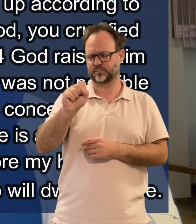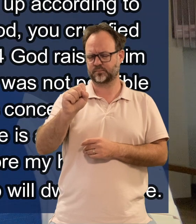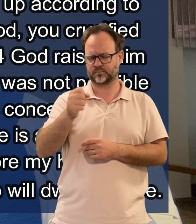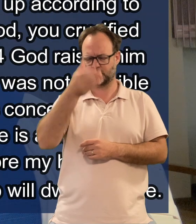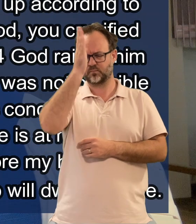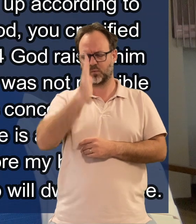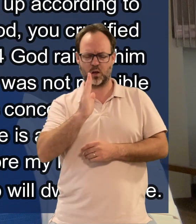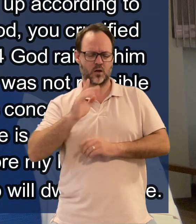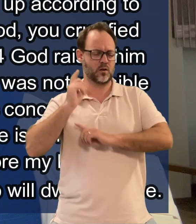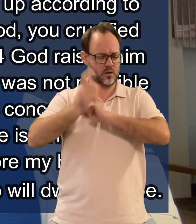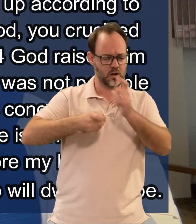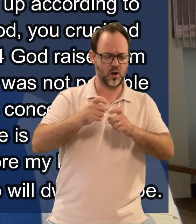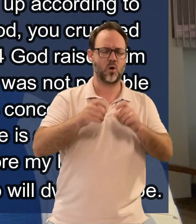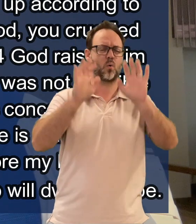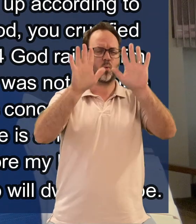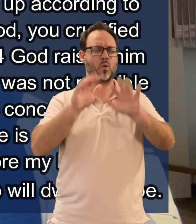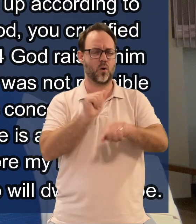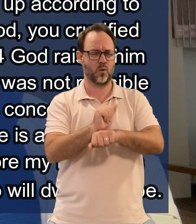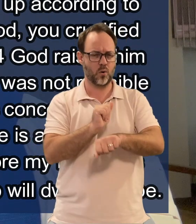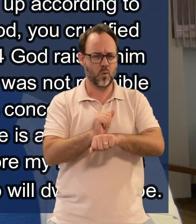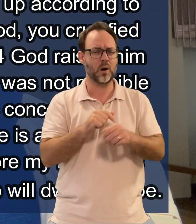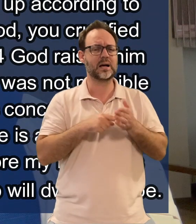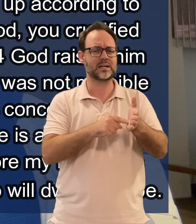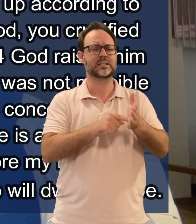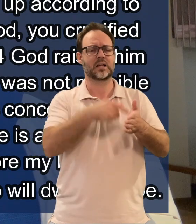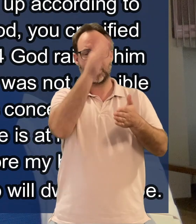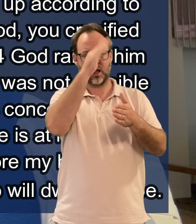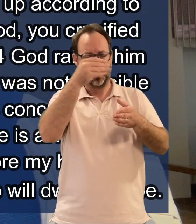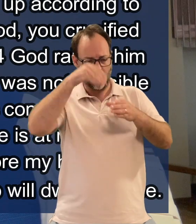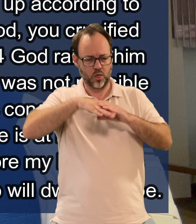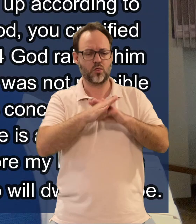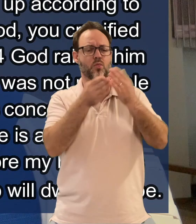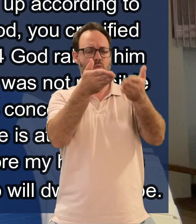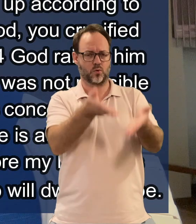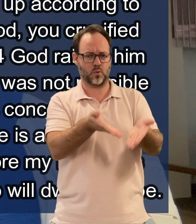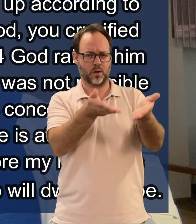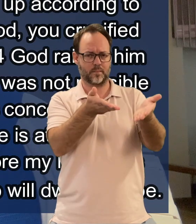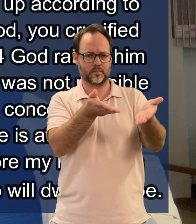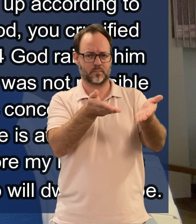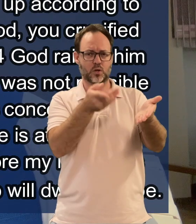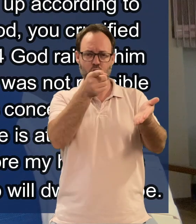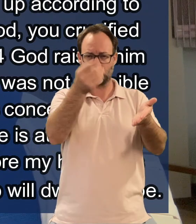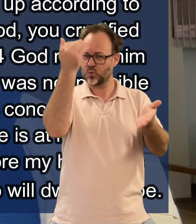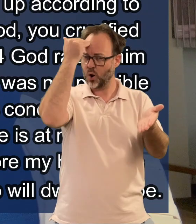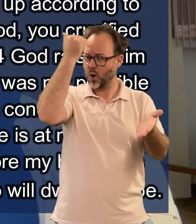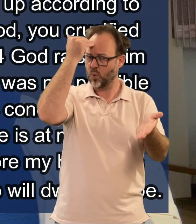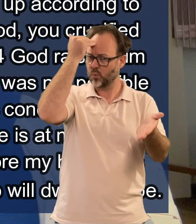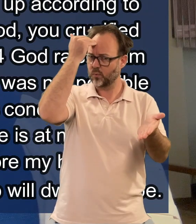mighty works and wonders and signs, that God did through him in your midst, As you yourselves